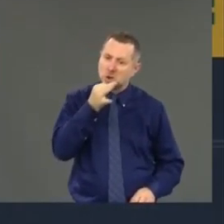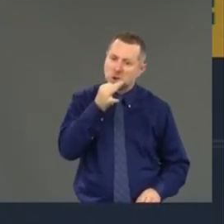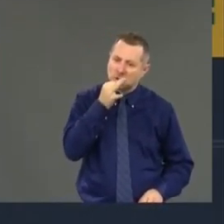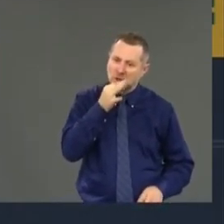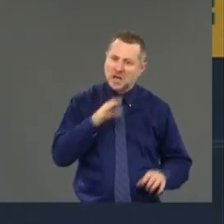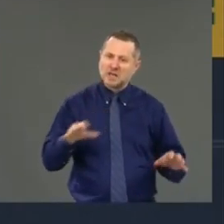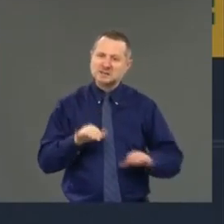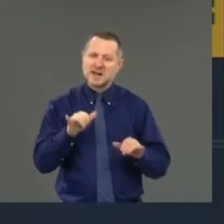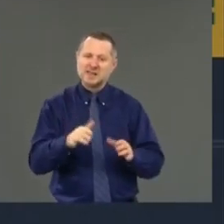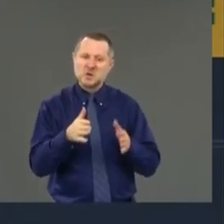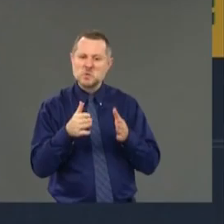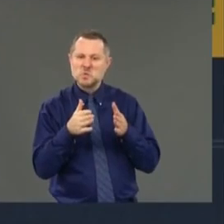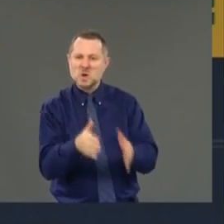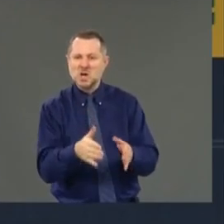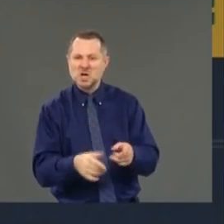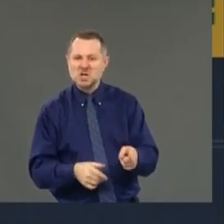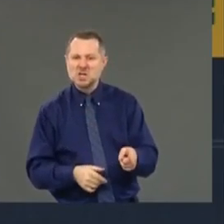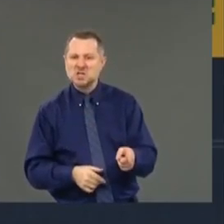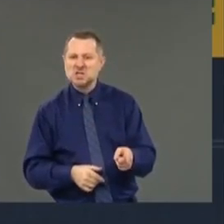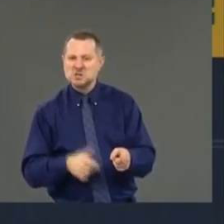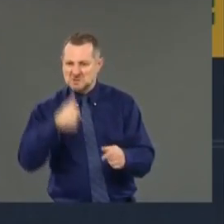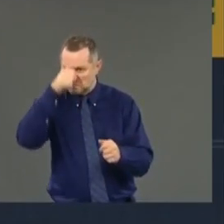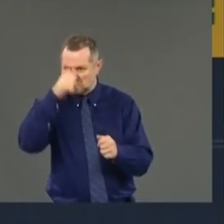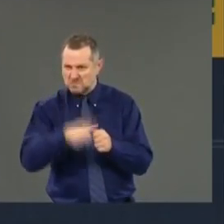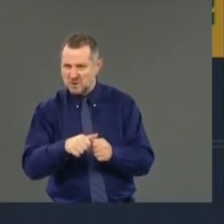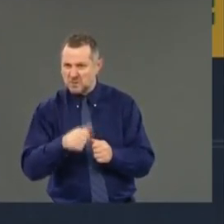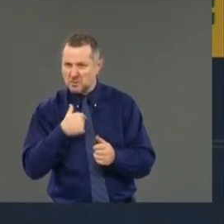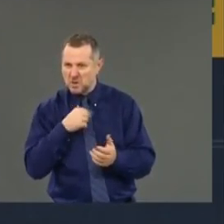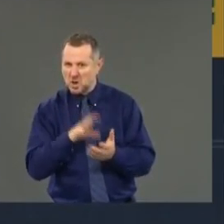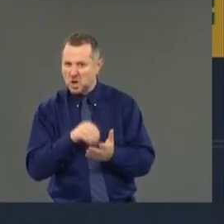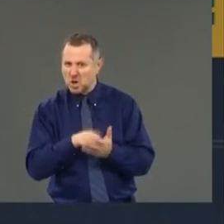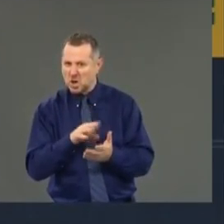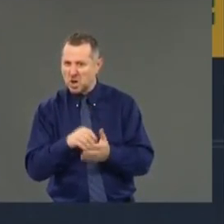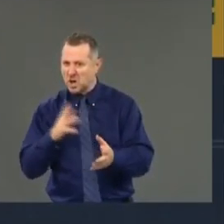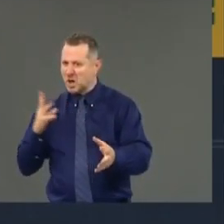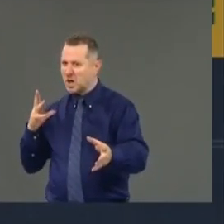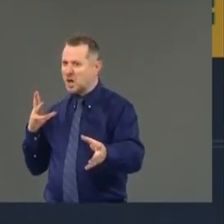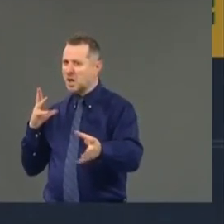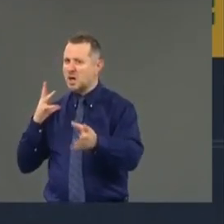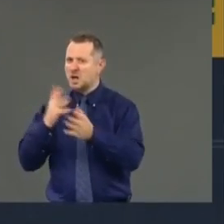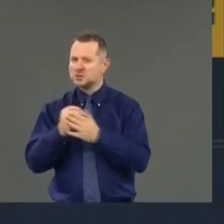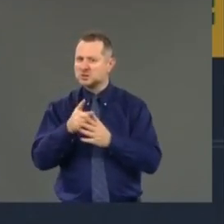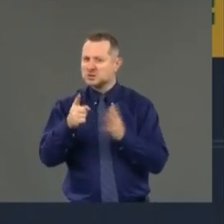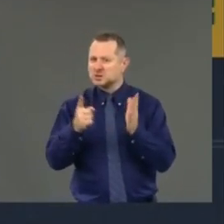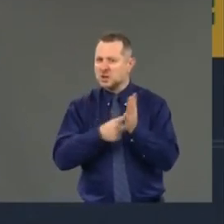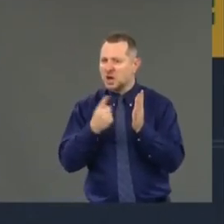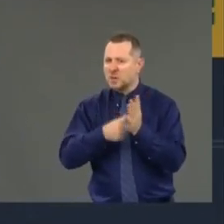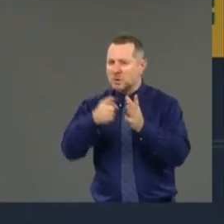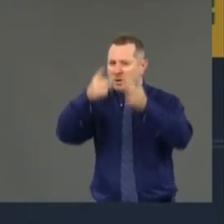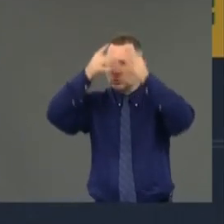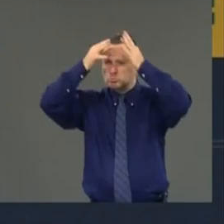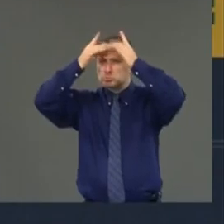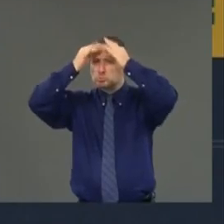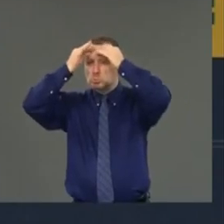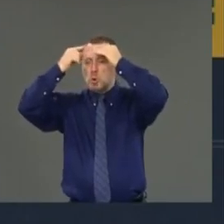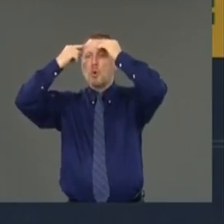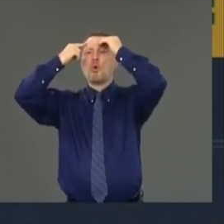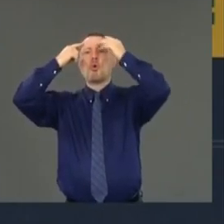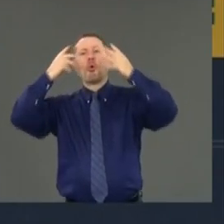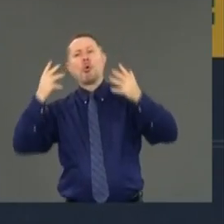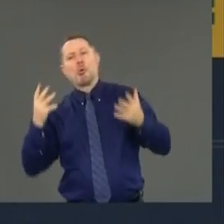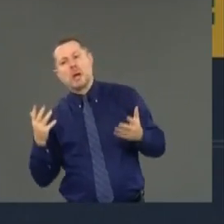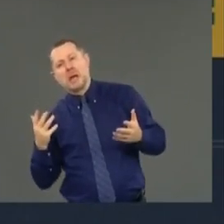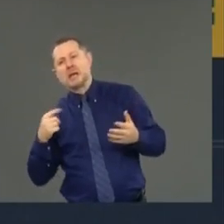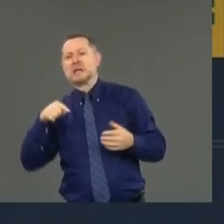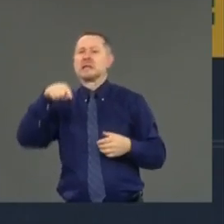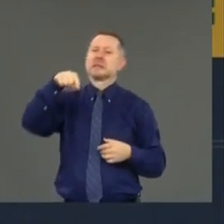especially after everything we've learned. You know, sometimes you say, you rationalize in your own mind, well, this is